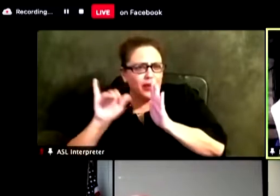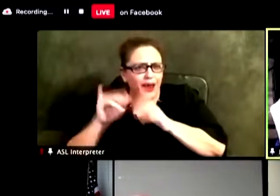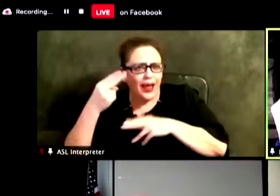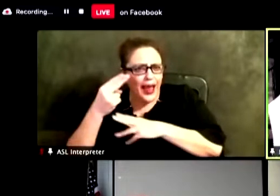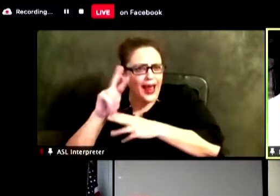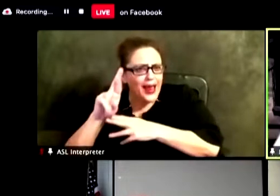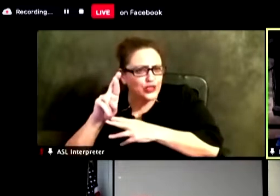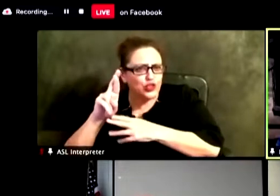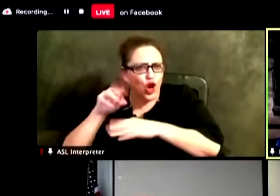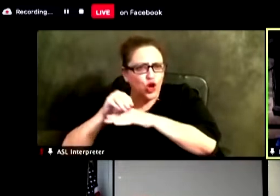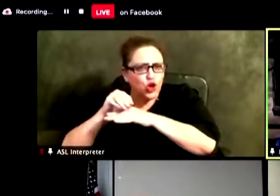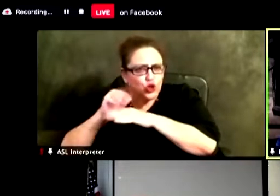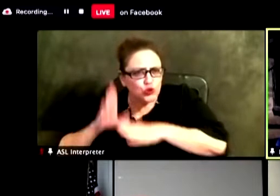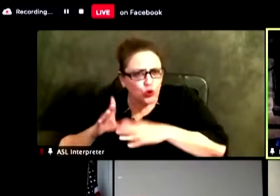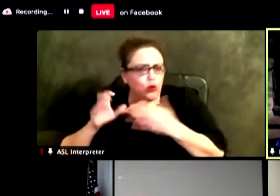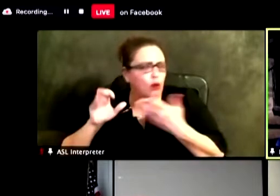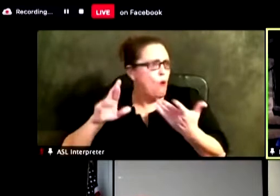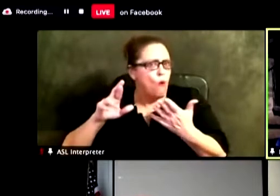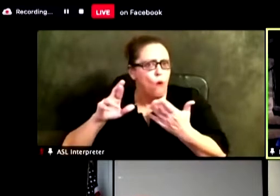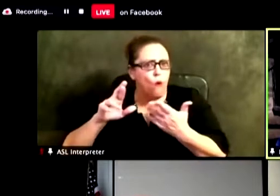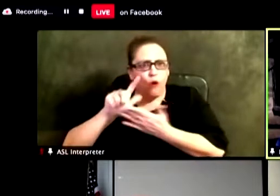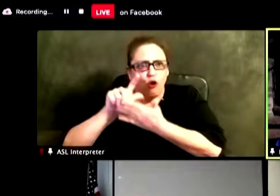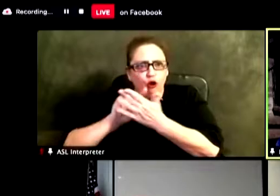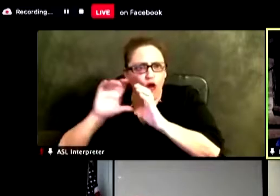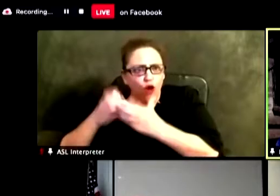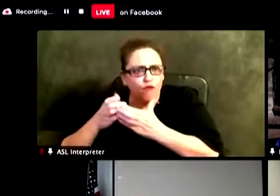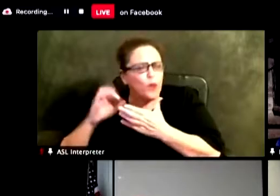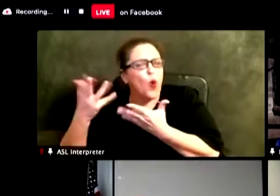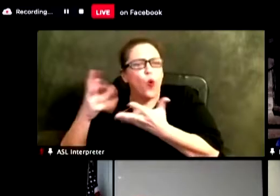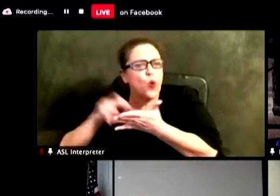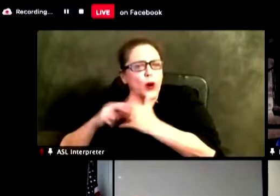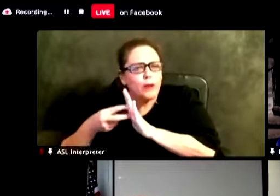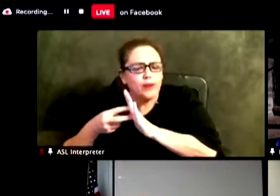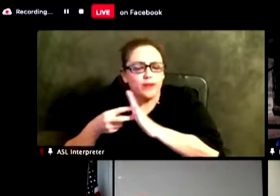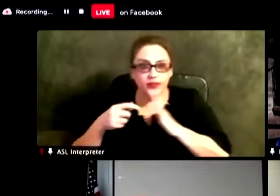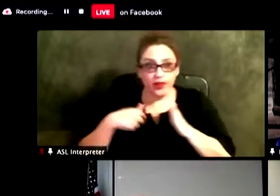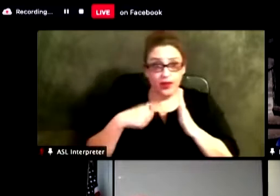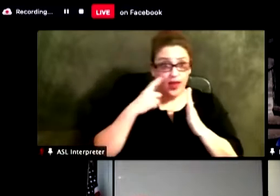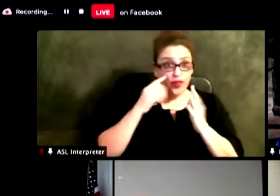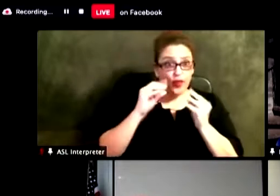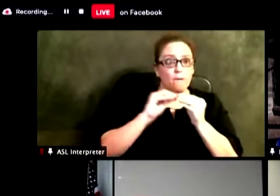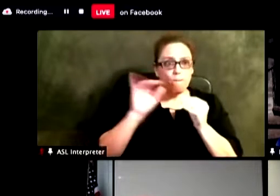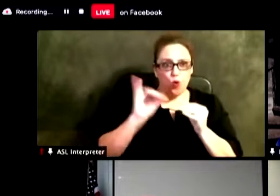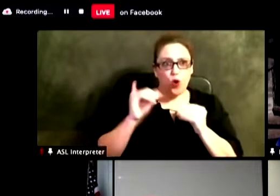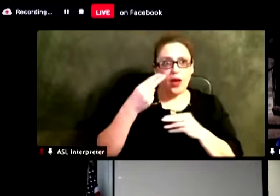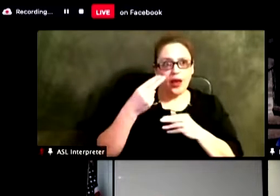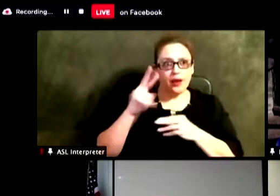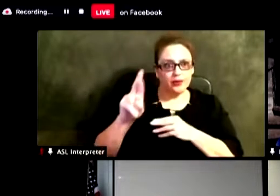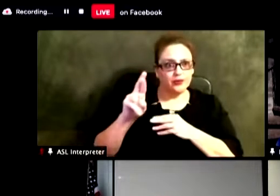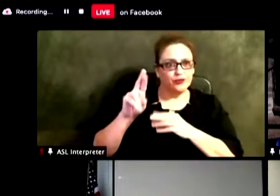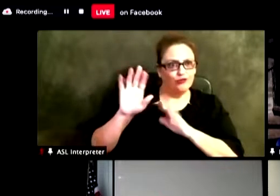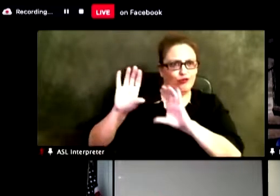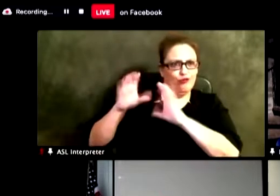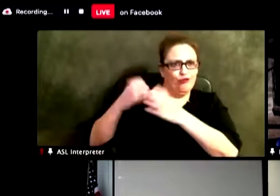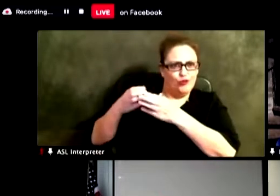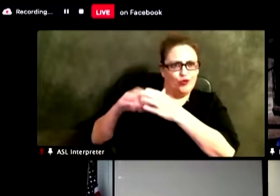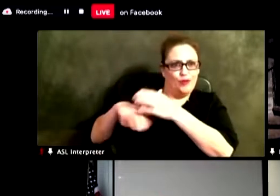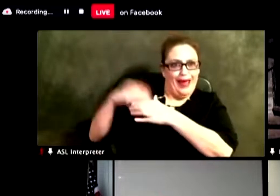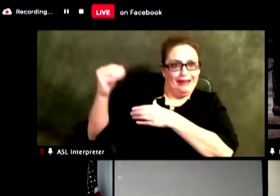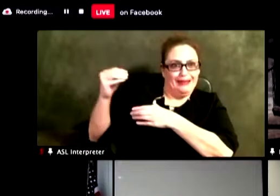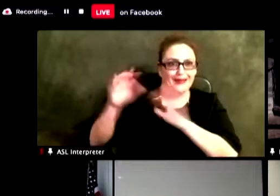thinking there? Oh, I think probably something along the lines of human resources, but I have to admit, I'm outside my area